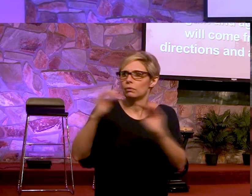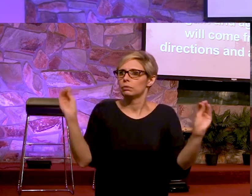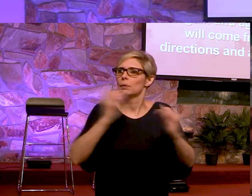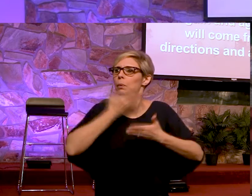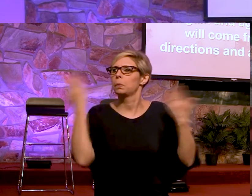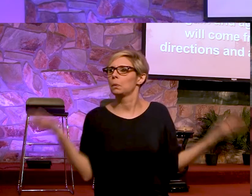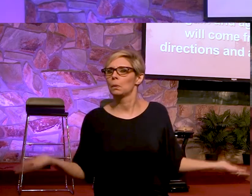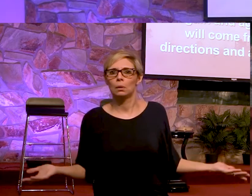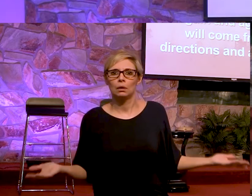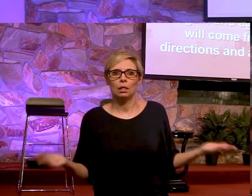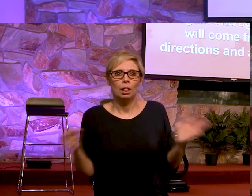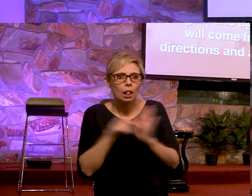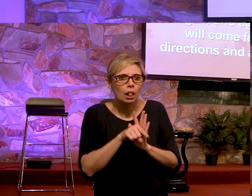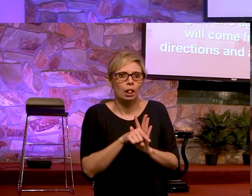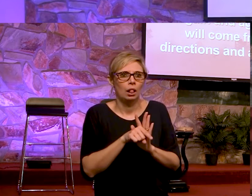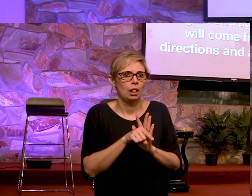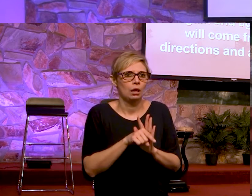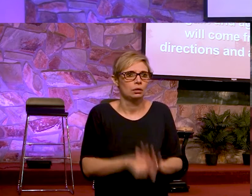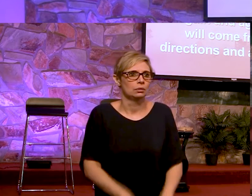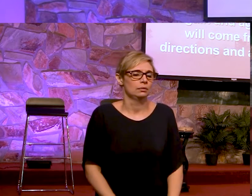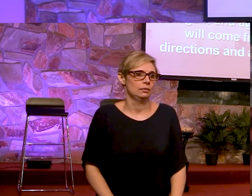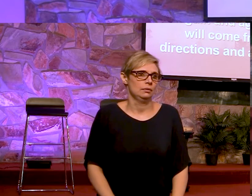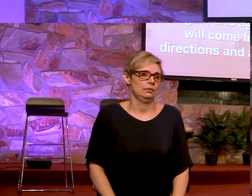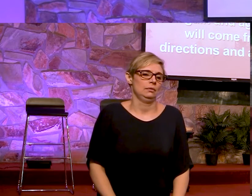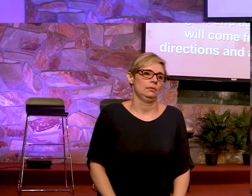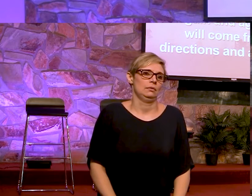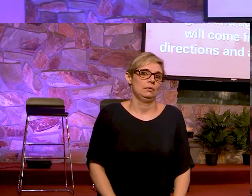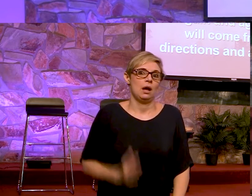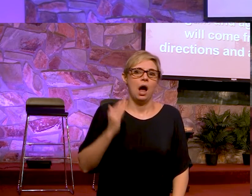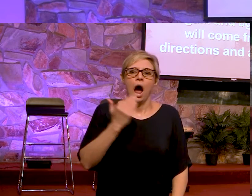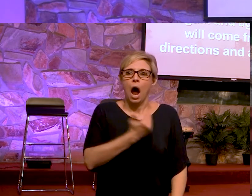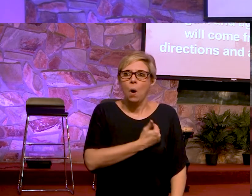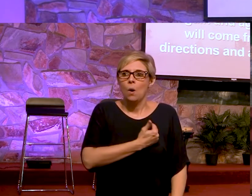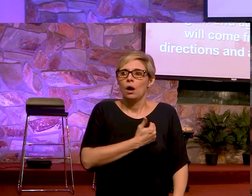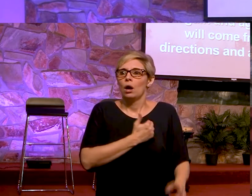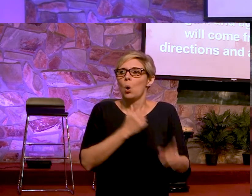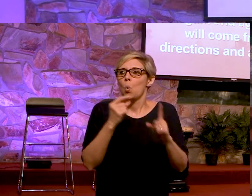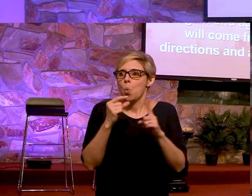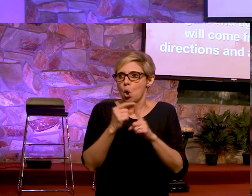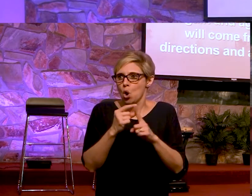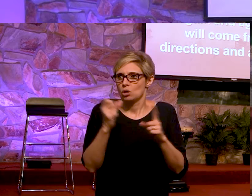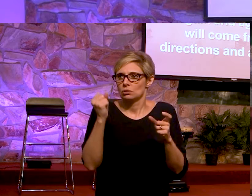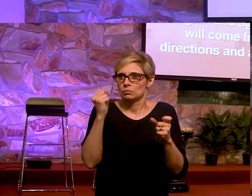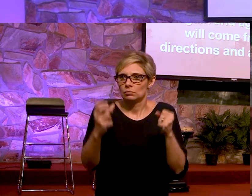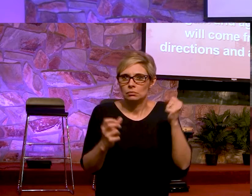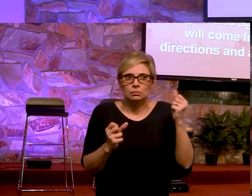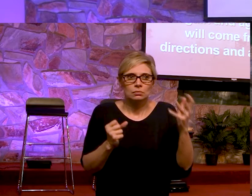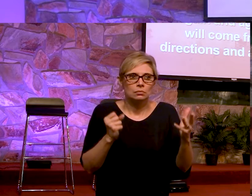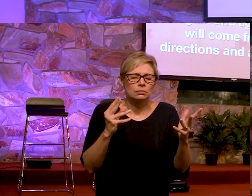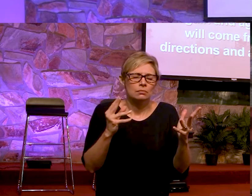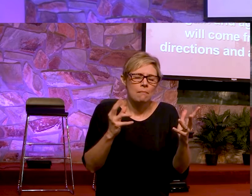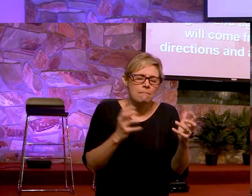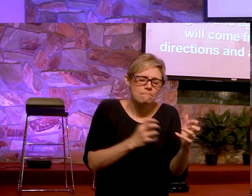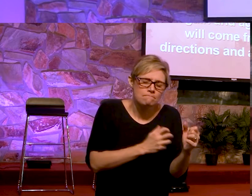Let me say this. Our words are so powerful.